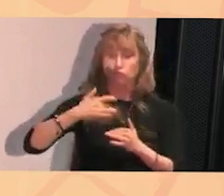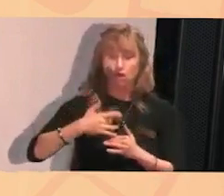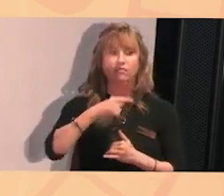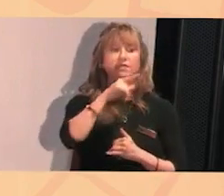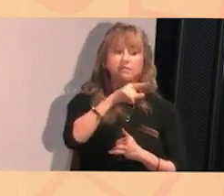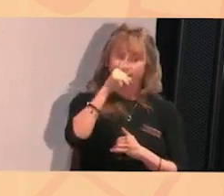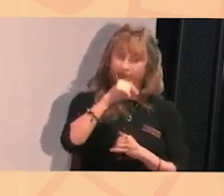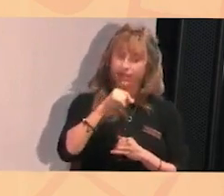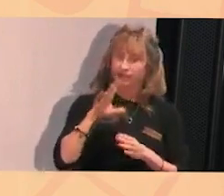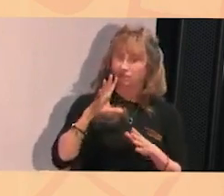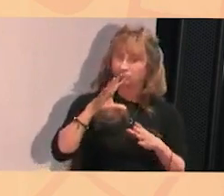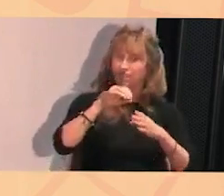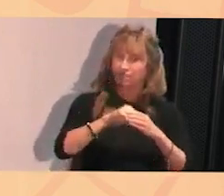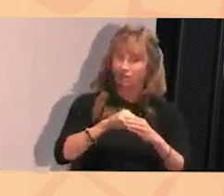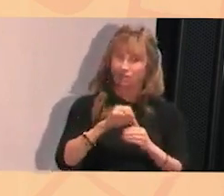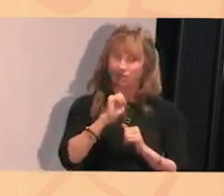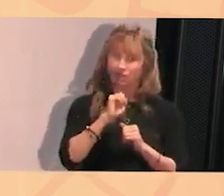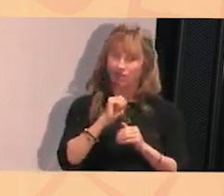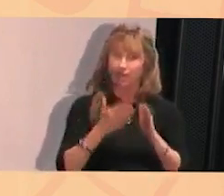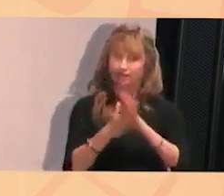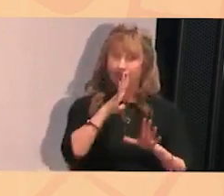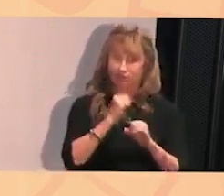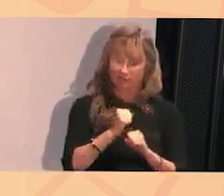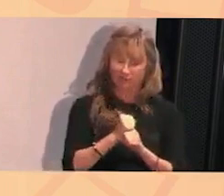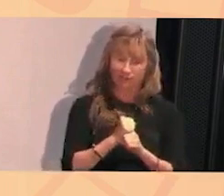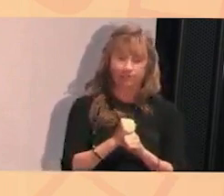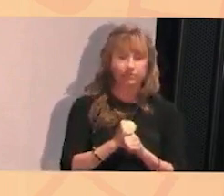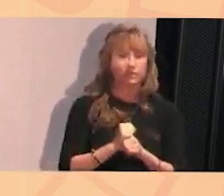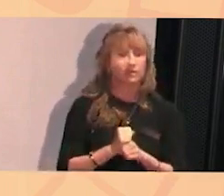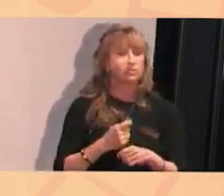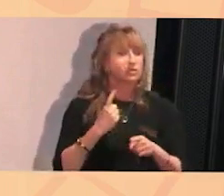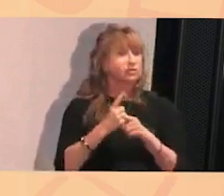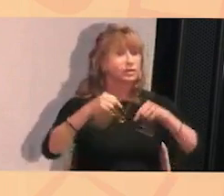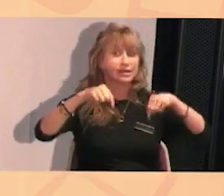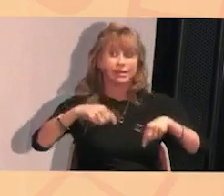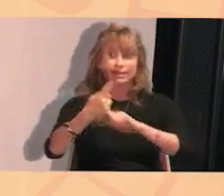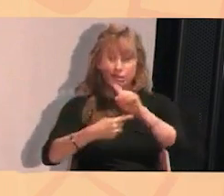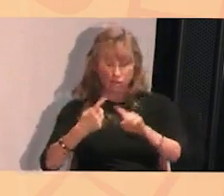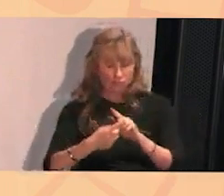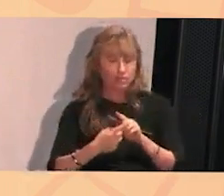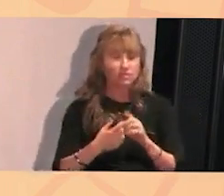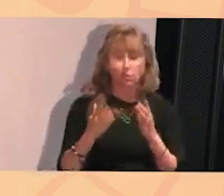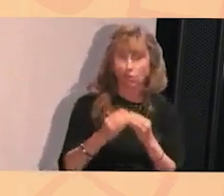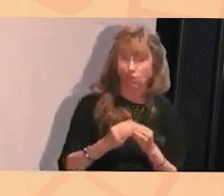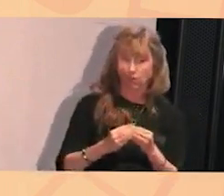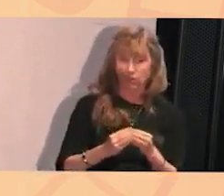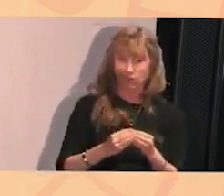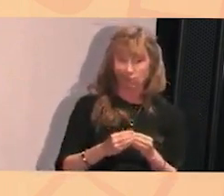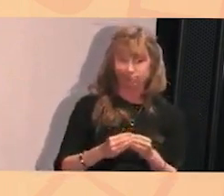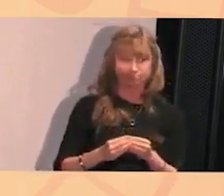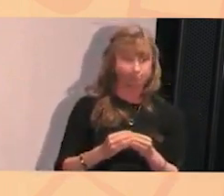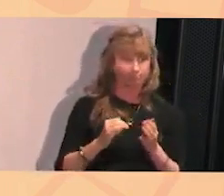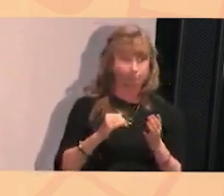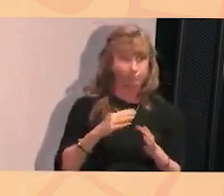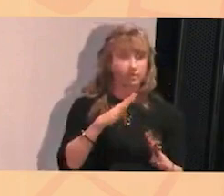Now, we've been having some conversations both within Purumpa but also outside in the corridors with various state ministers who have been here in terms of the art